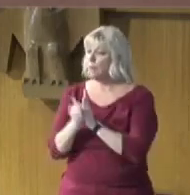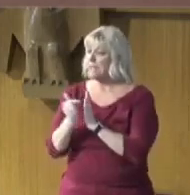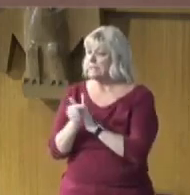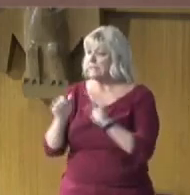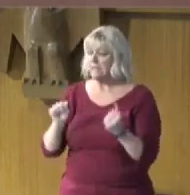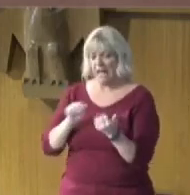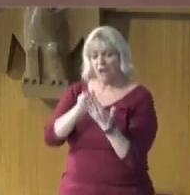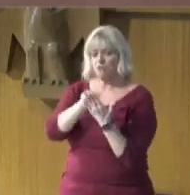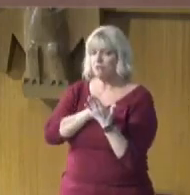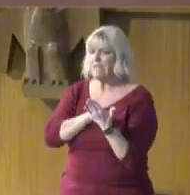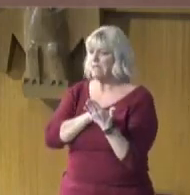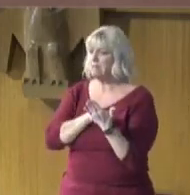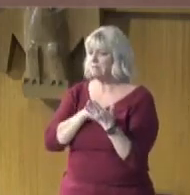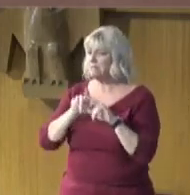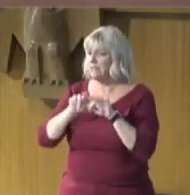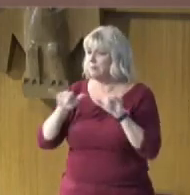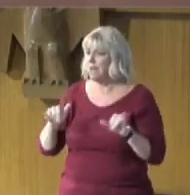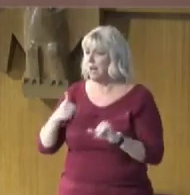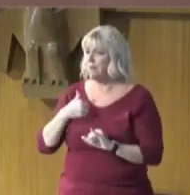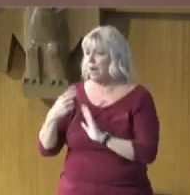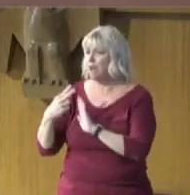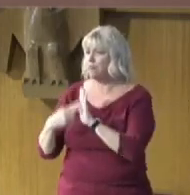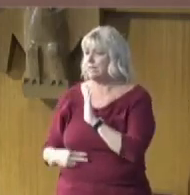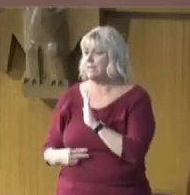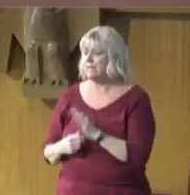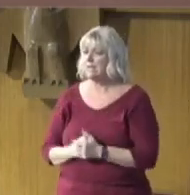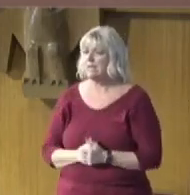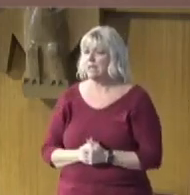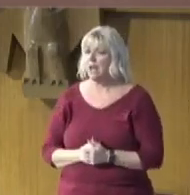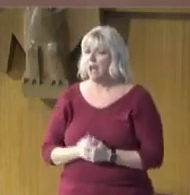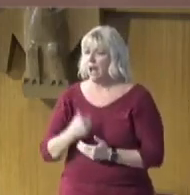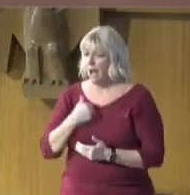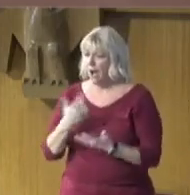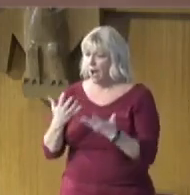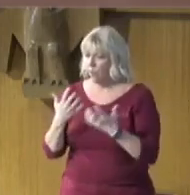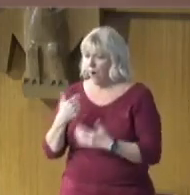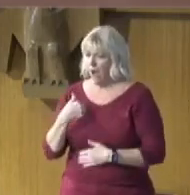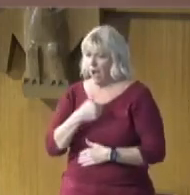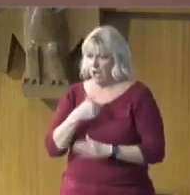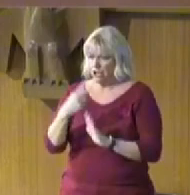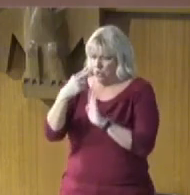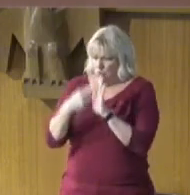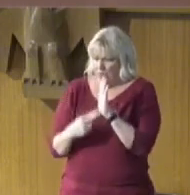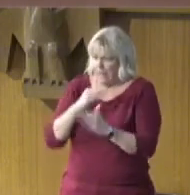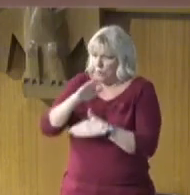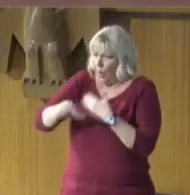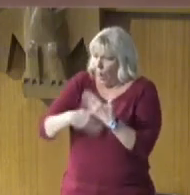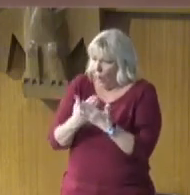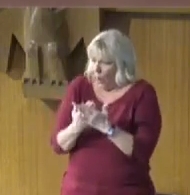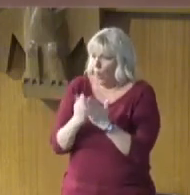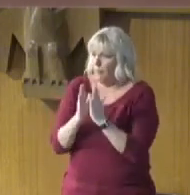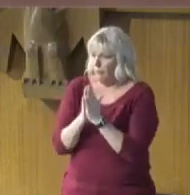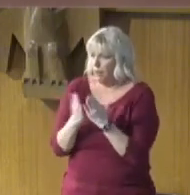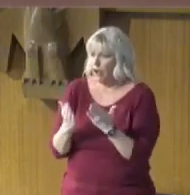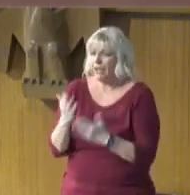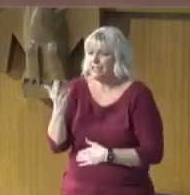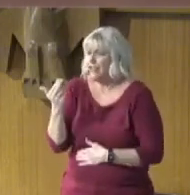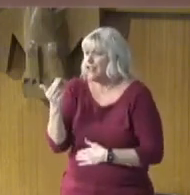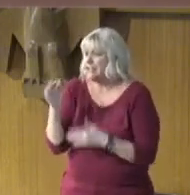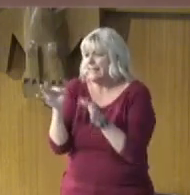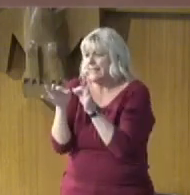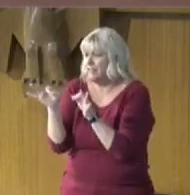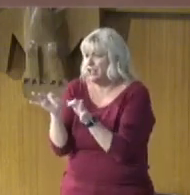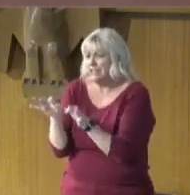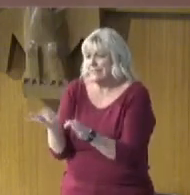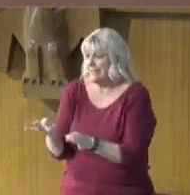there. As we read it, I actually want us to read the entire book. It's only 13 verses long. And I feel like